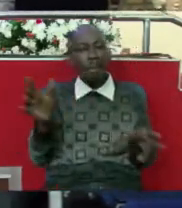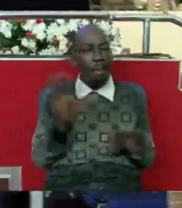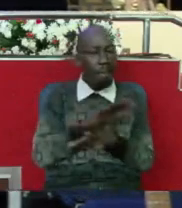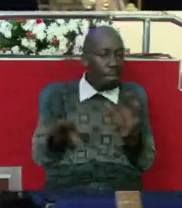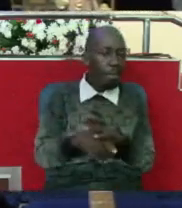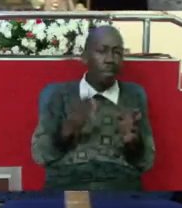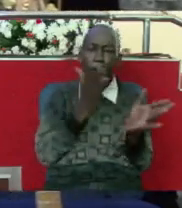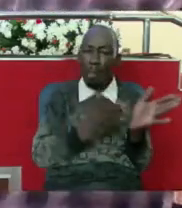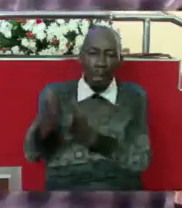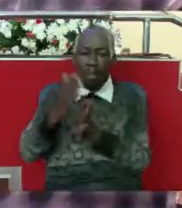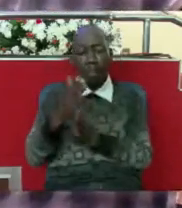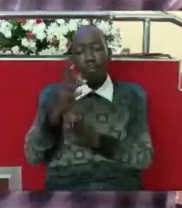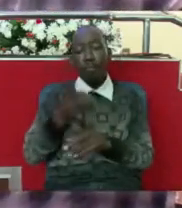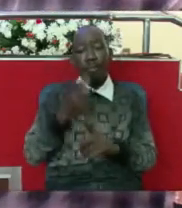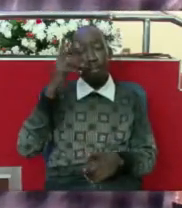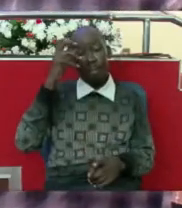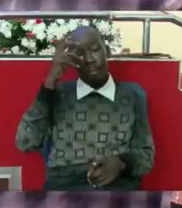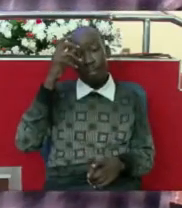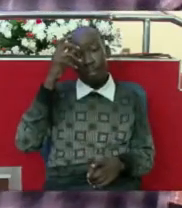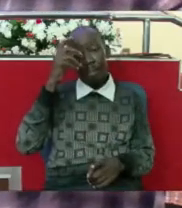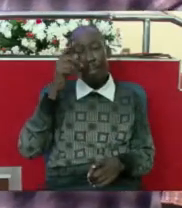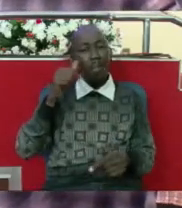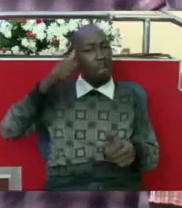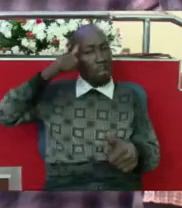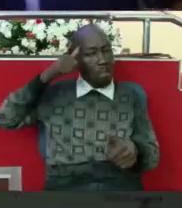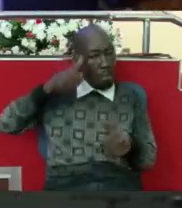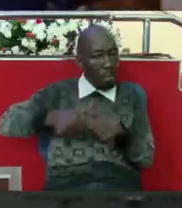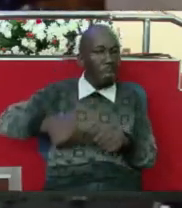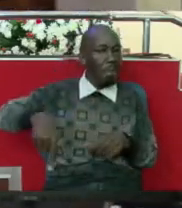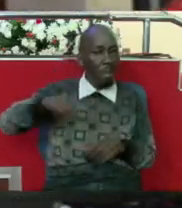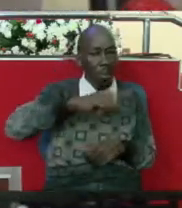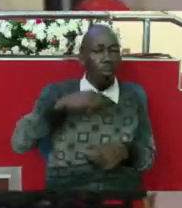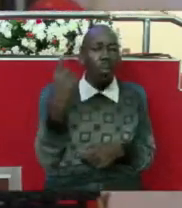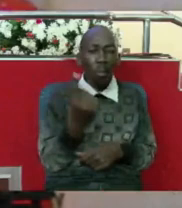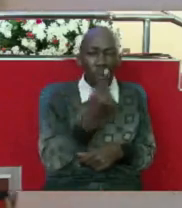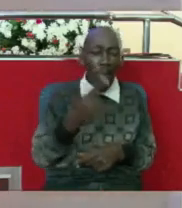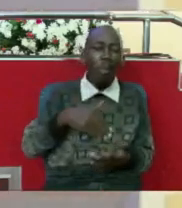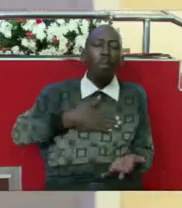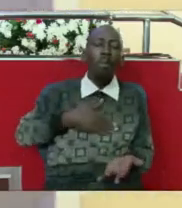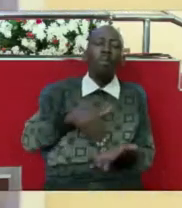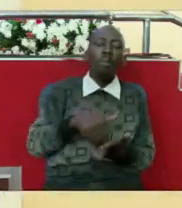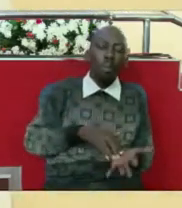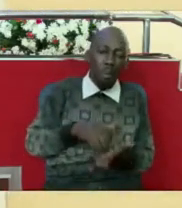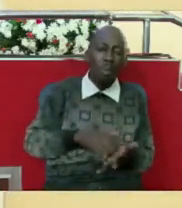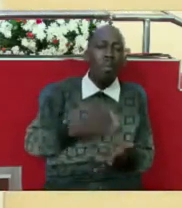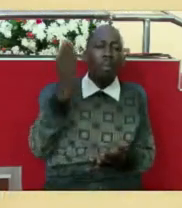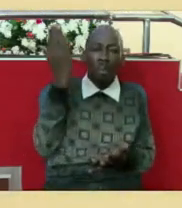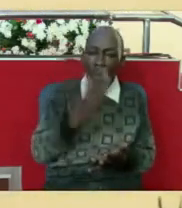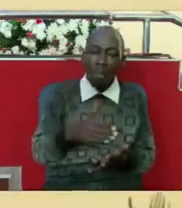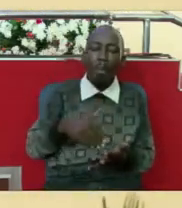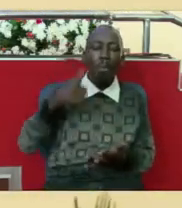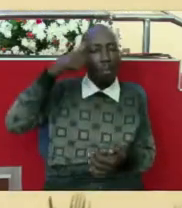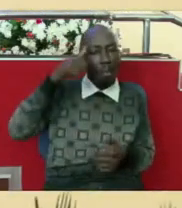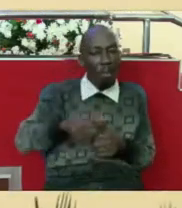friend that reminds us of only of our weaknesses, never reminds us